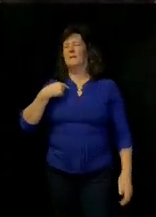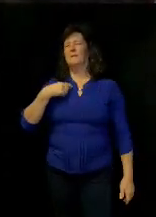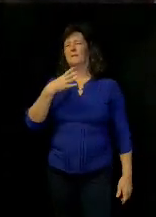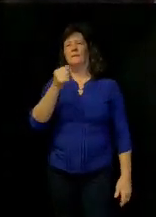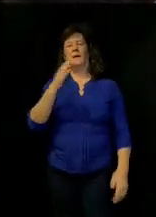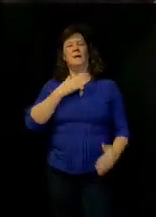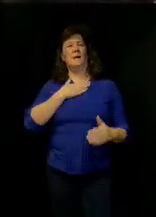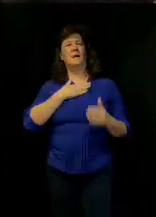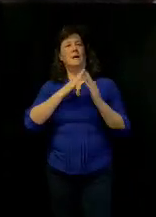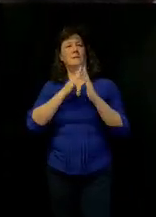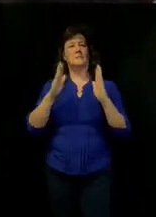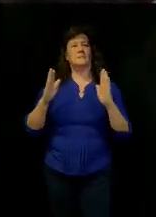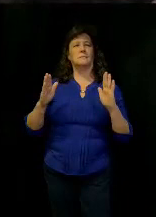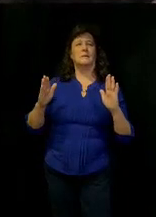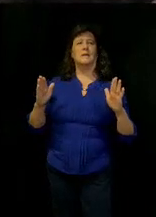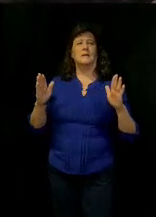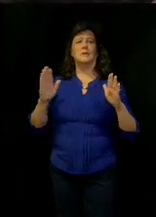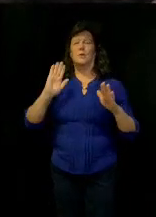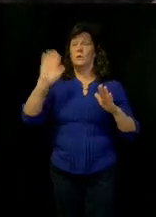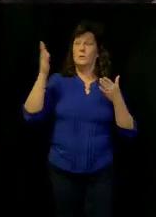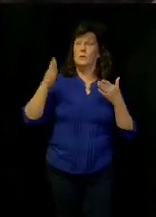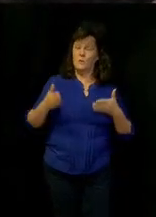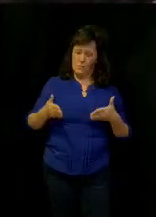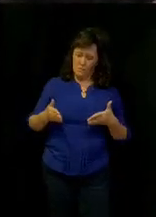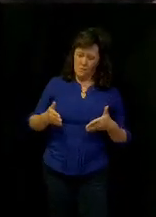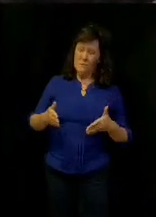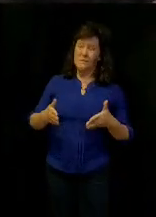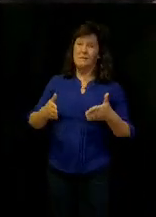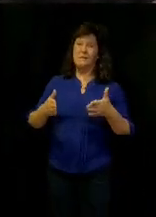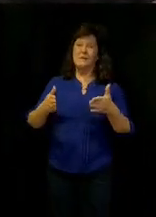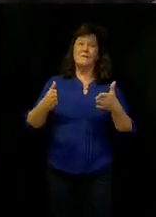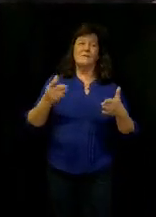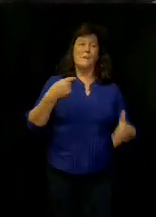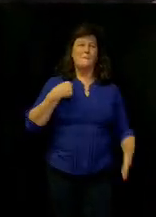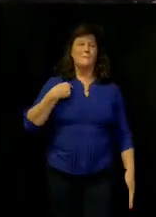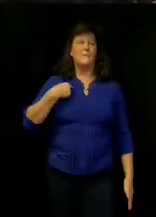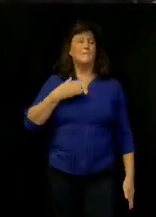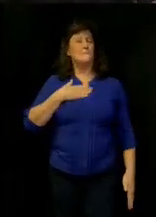and my house, you'll get your way.